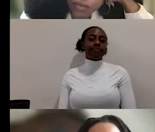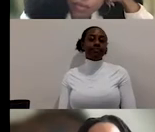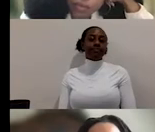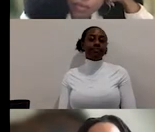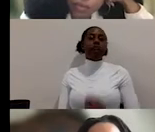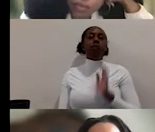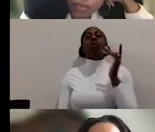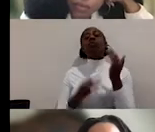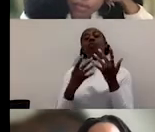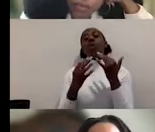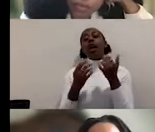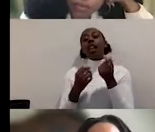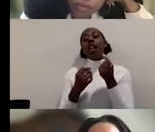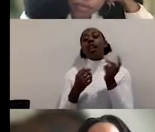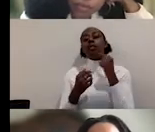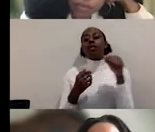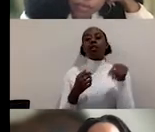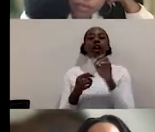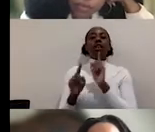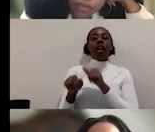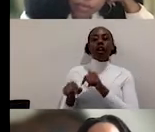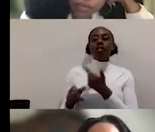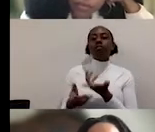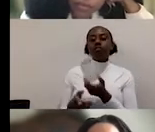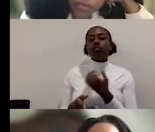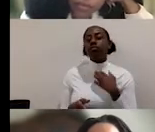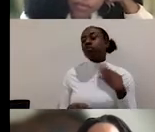their answers in.